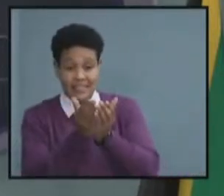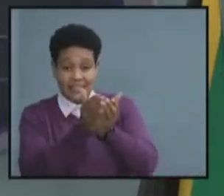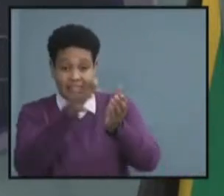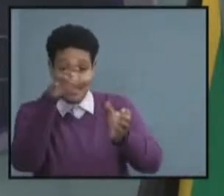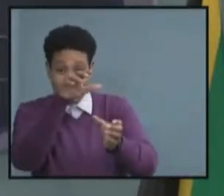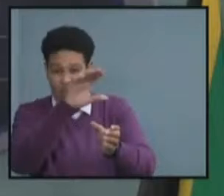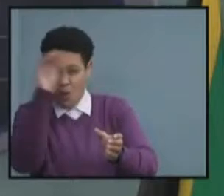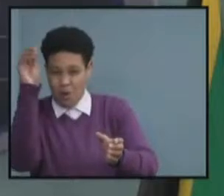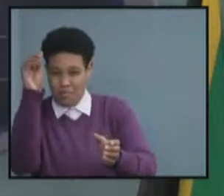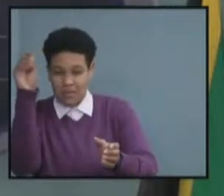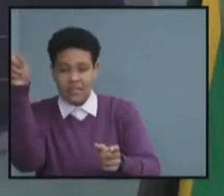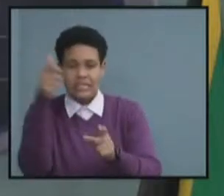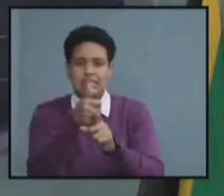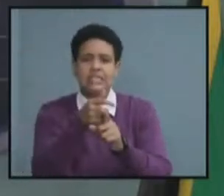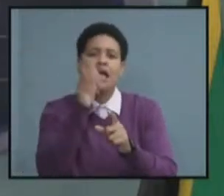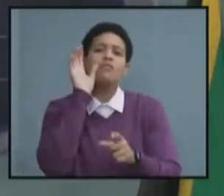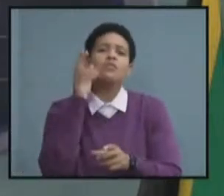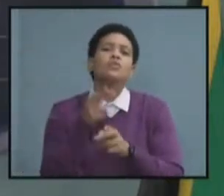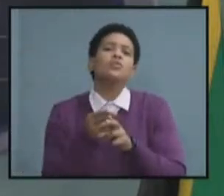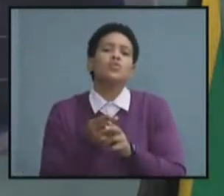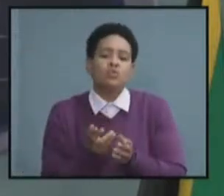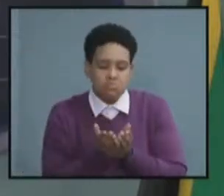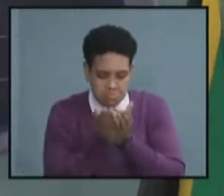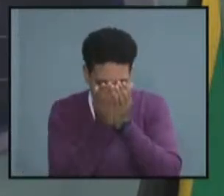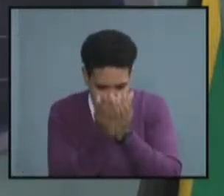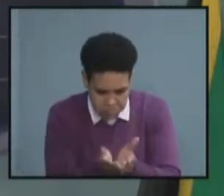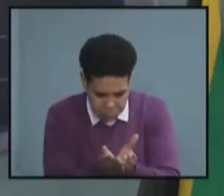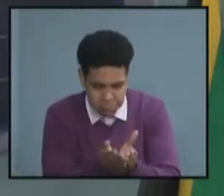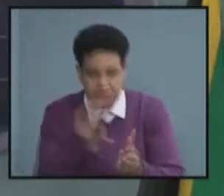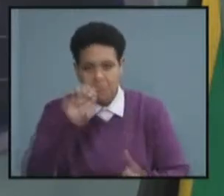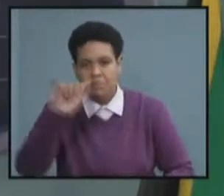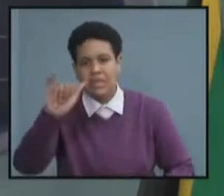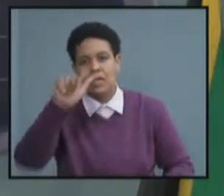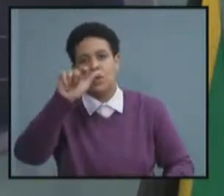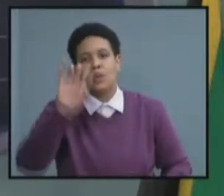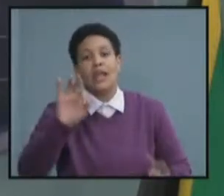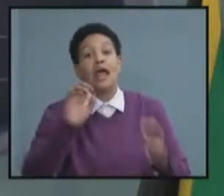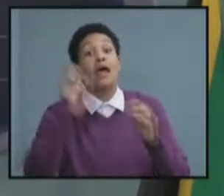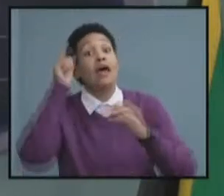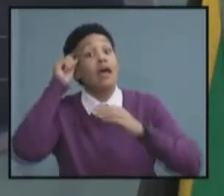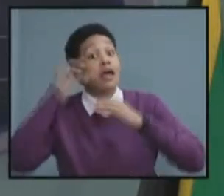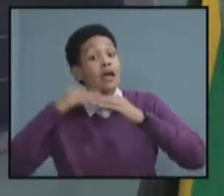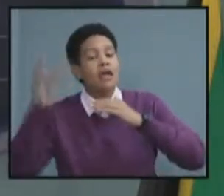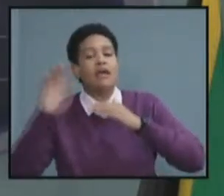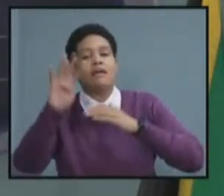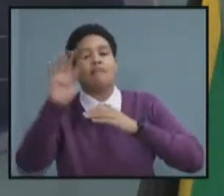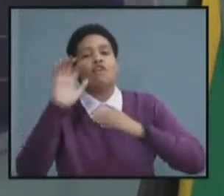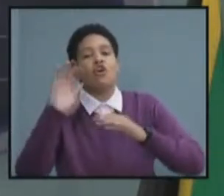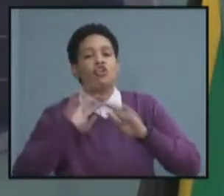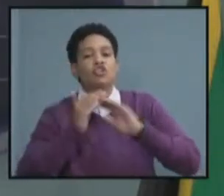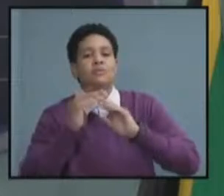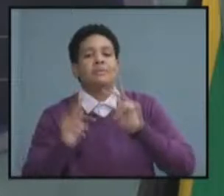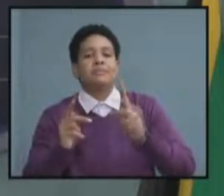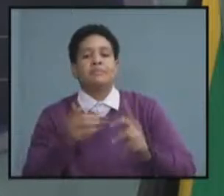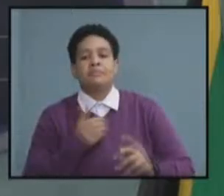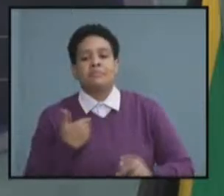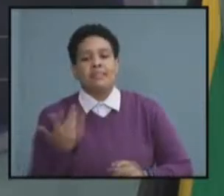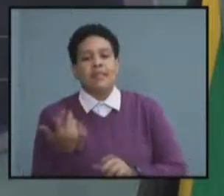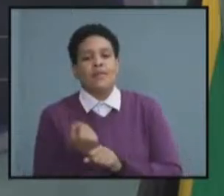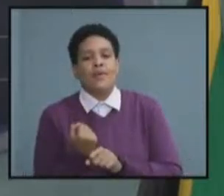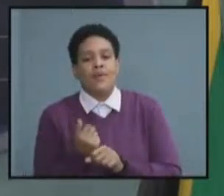tentatively slated to berth on May 29th with more than 400 Jamaican crew